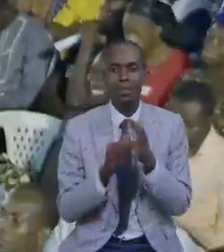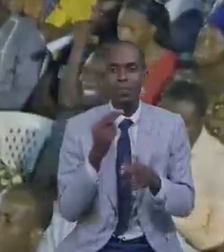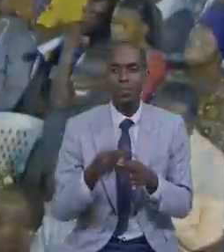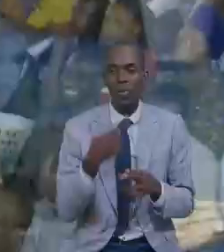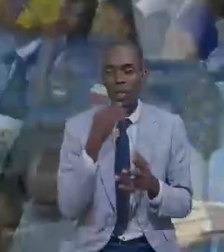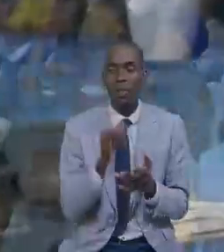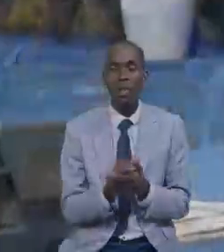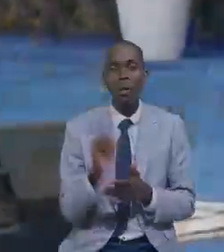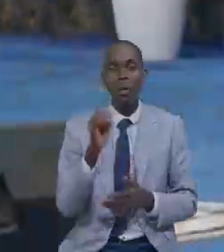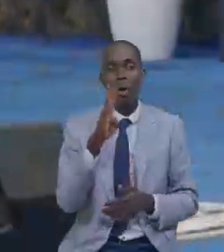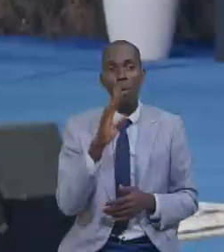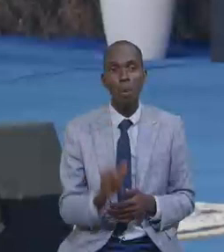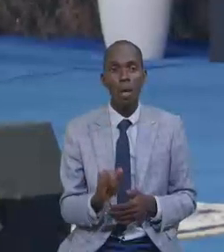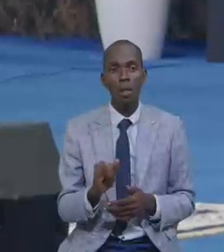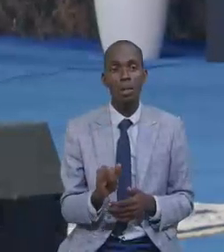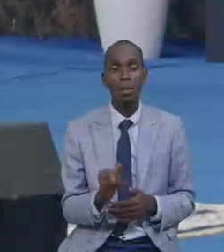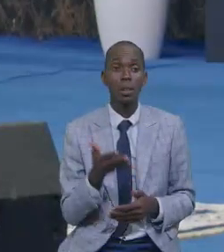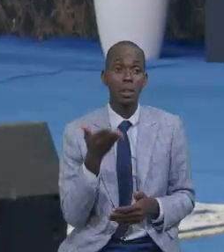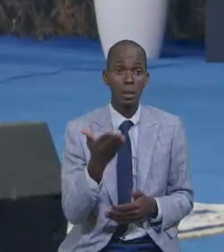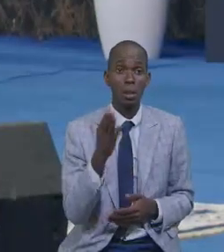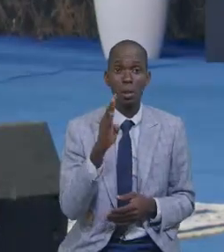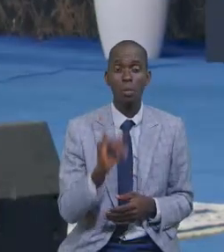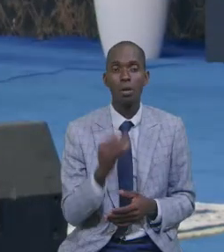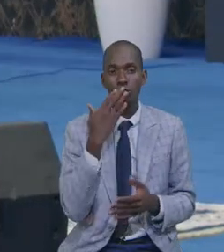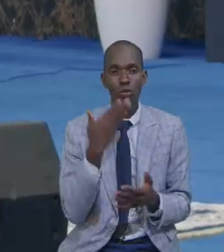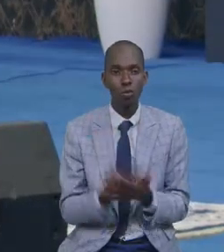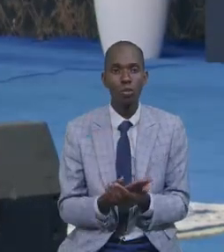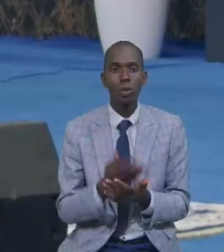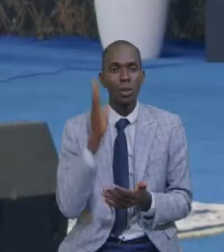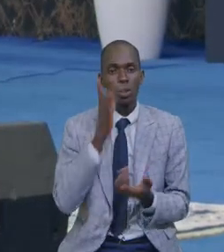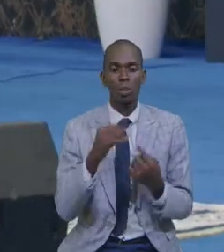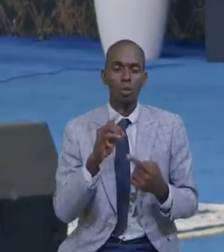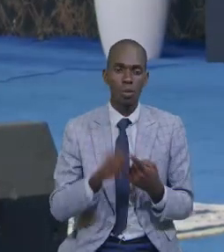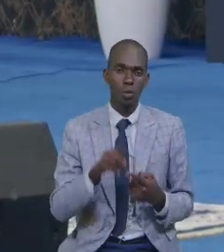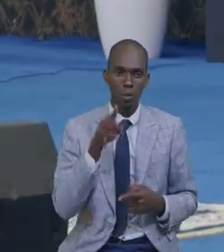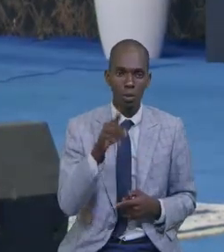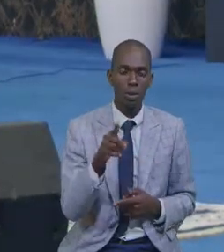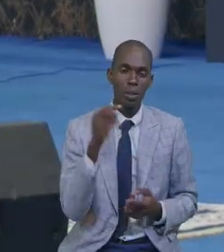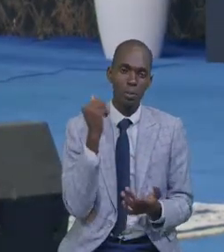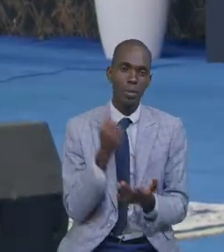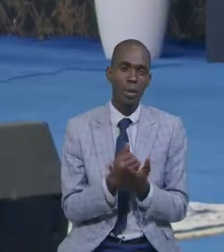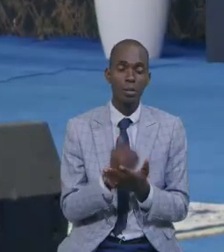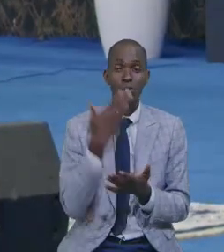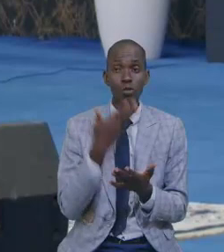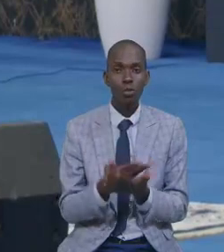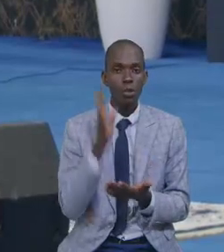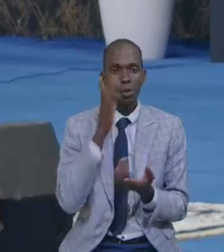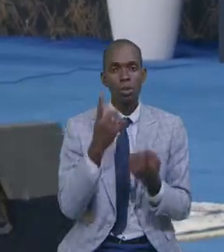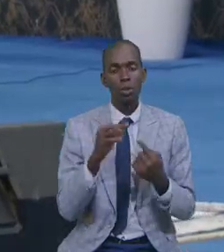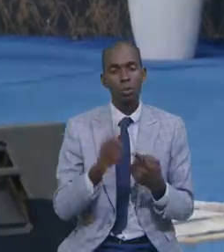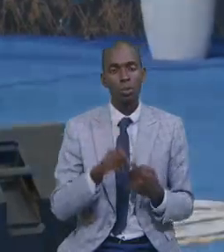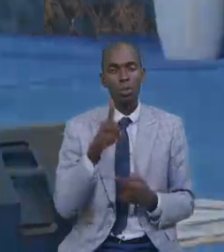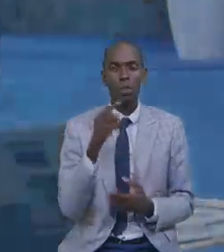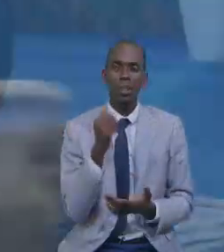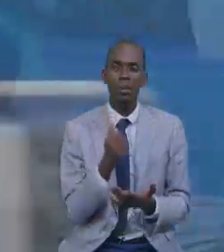good shall come unto thee. Good shall come unto thee. All the